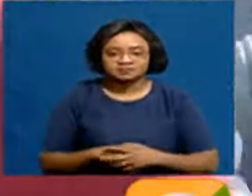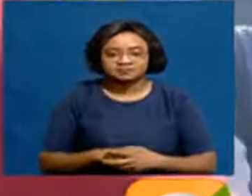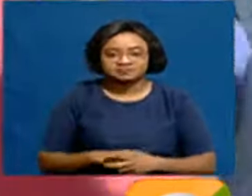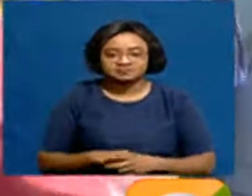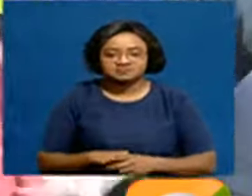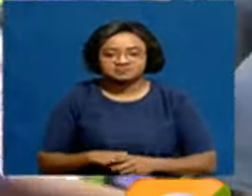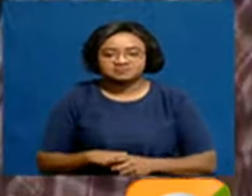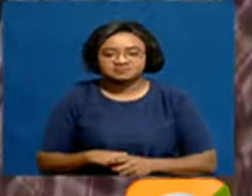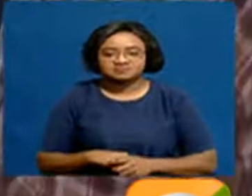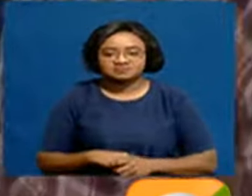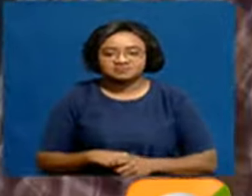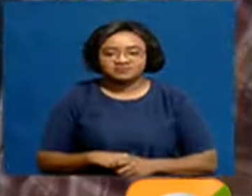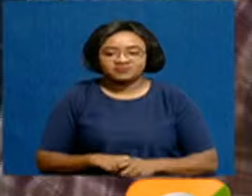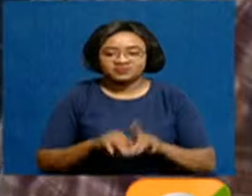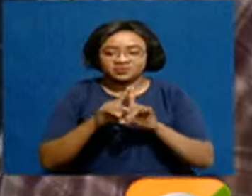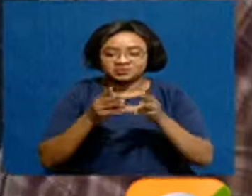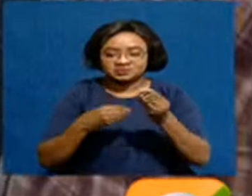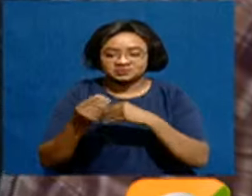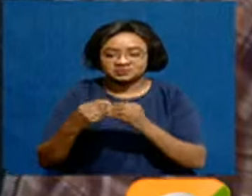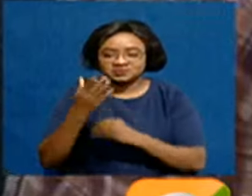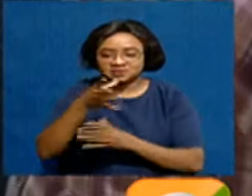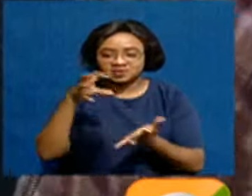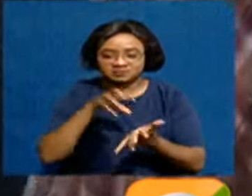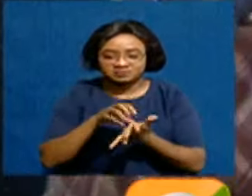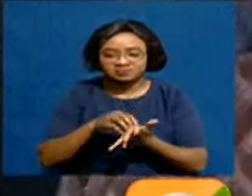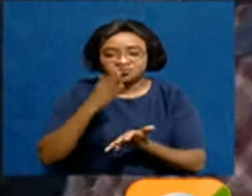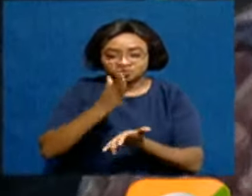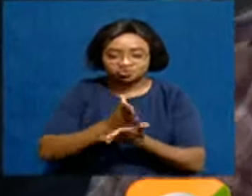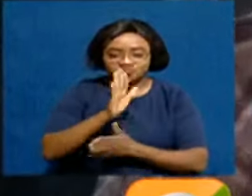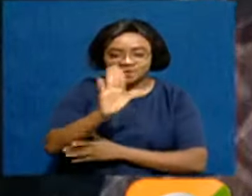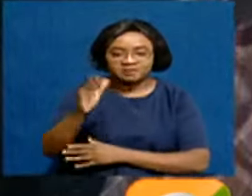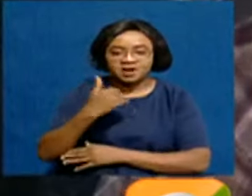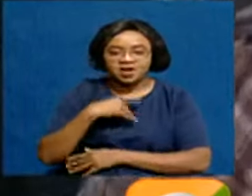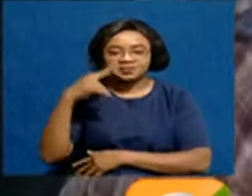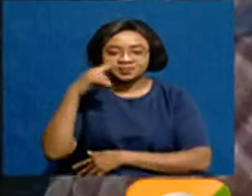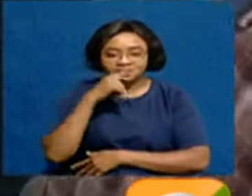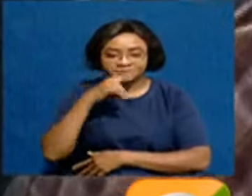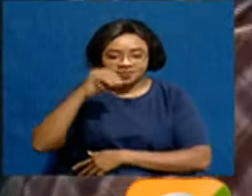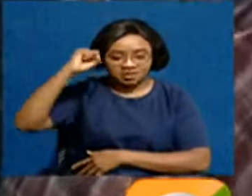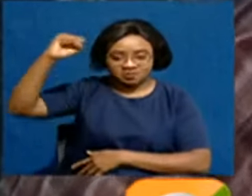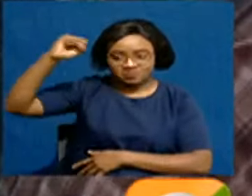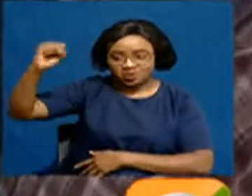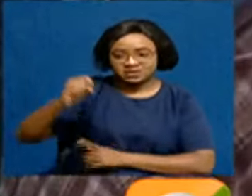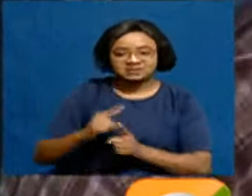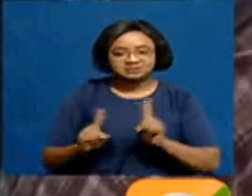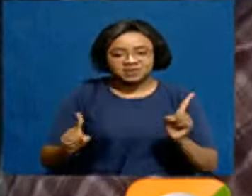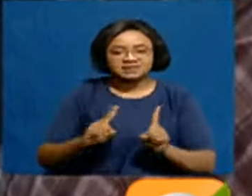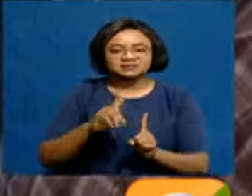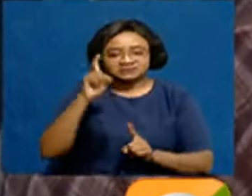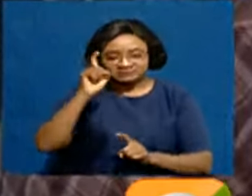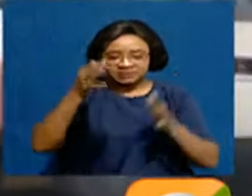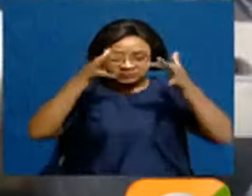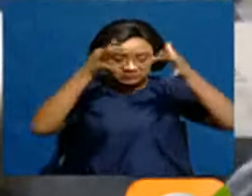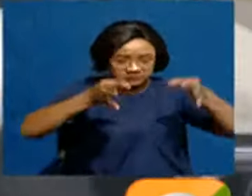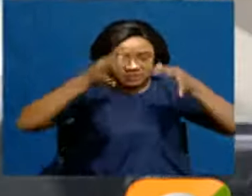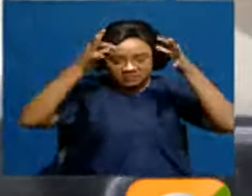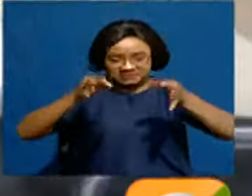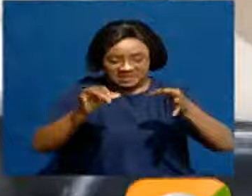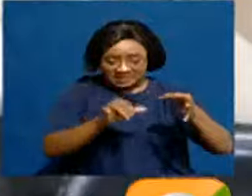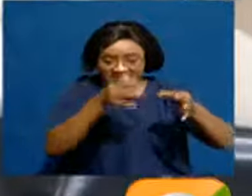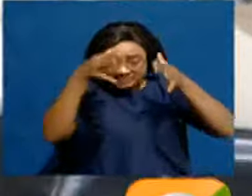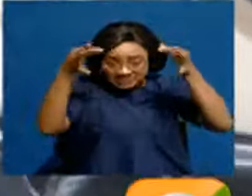told a local radio station that despite the political risks, he would soon make other far-reaching decisions that would